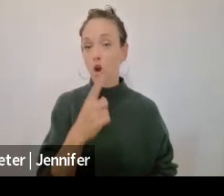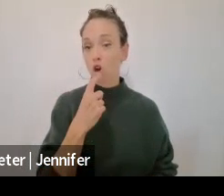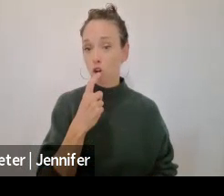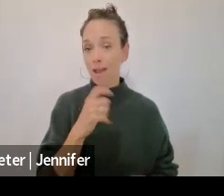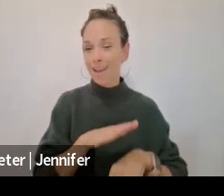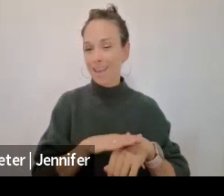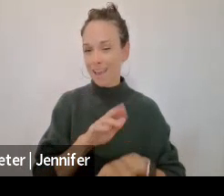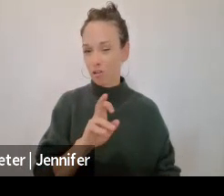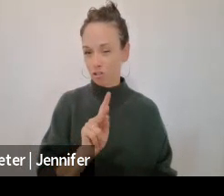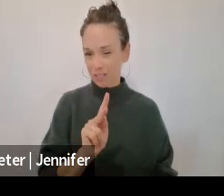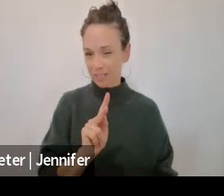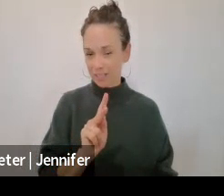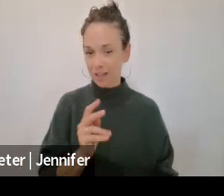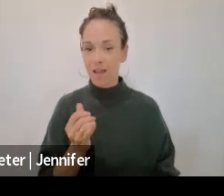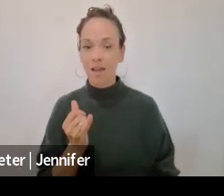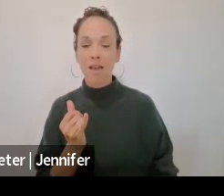yellow